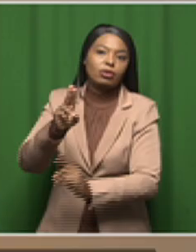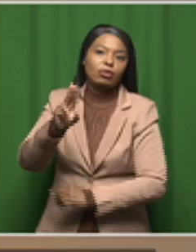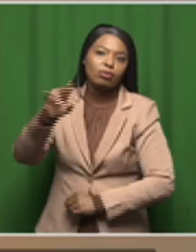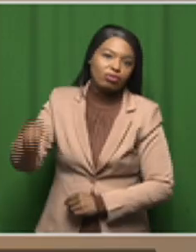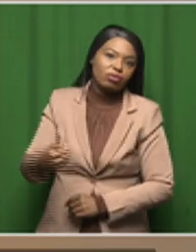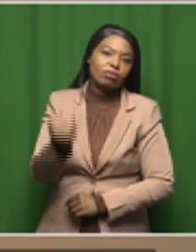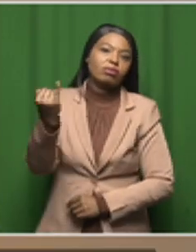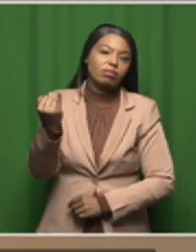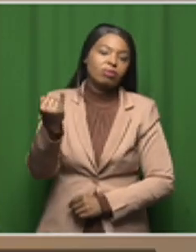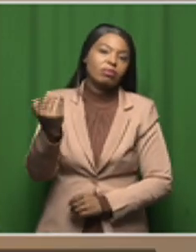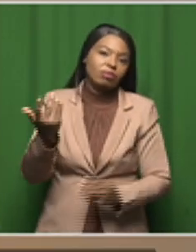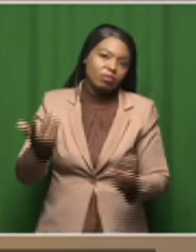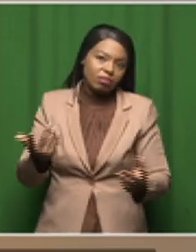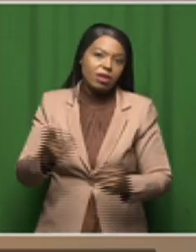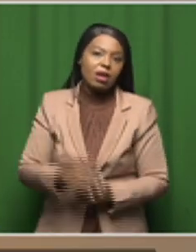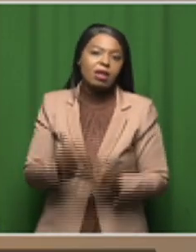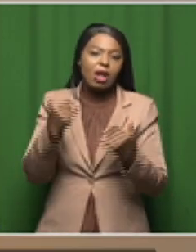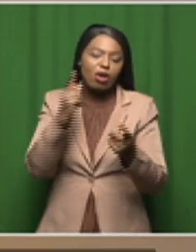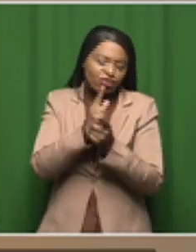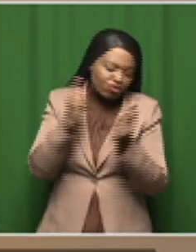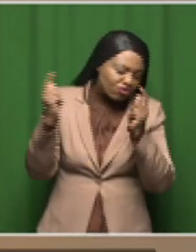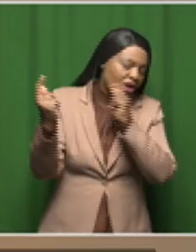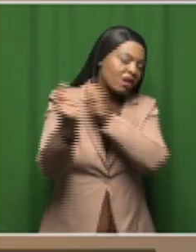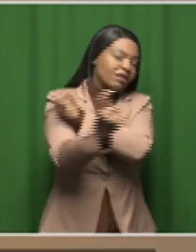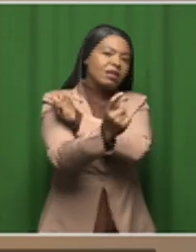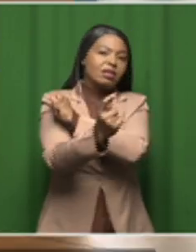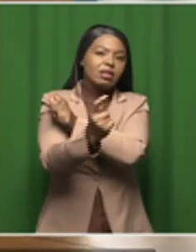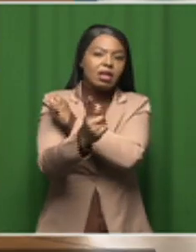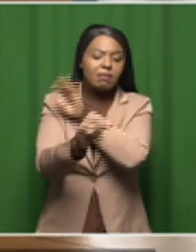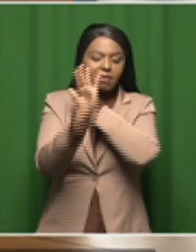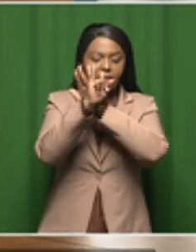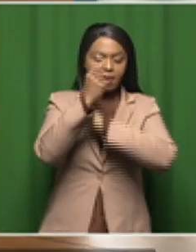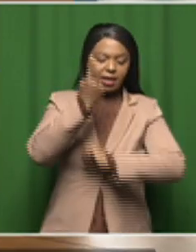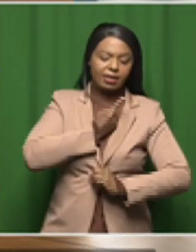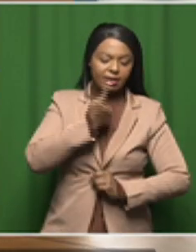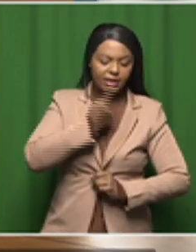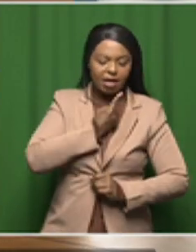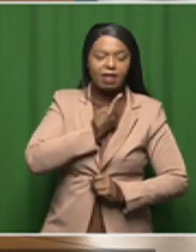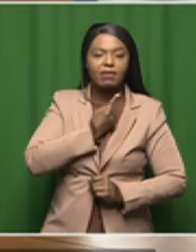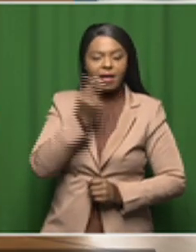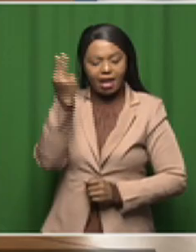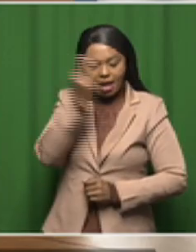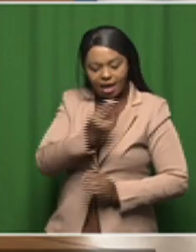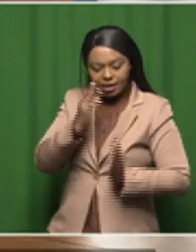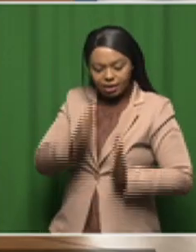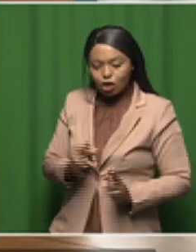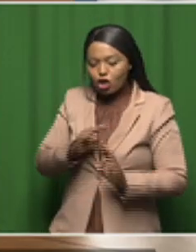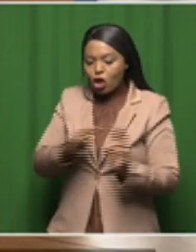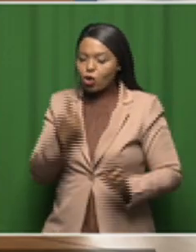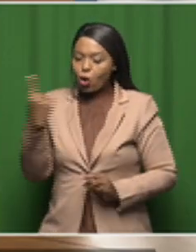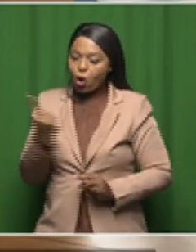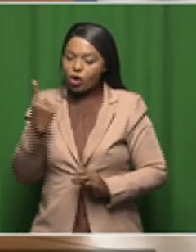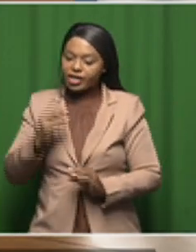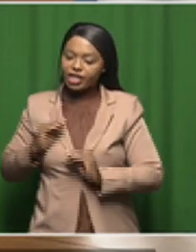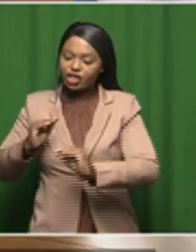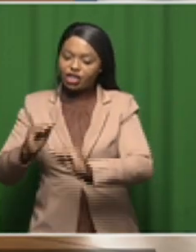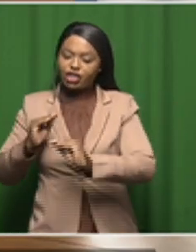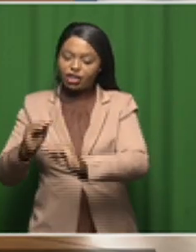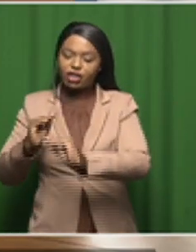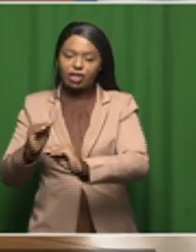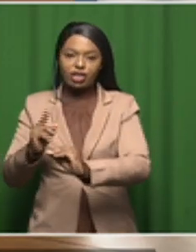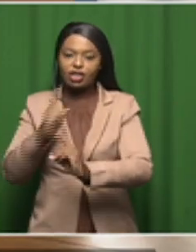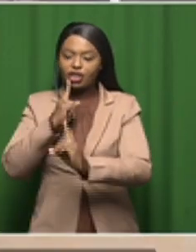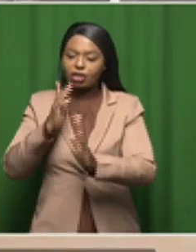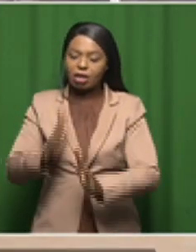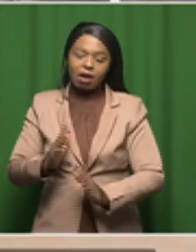transition, of rediscovering myself as a visual artist, and not only as an educator, but certainly Artist